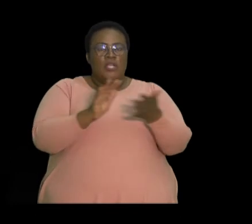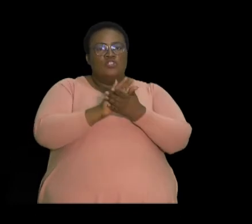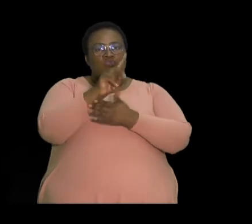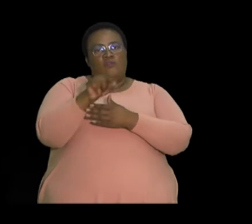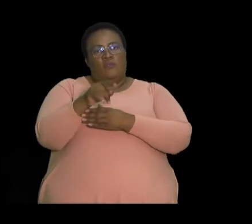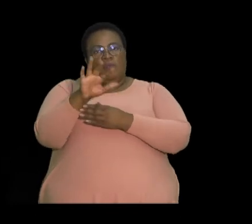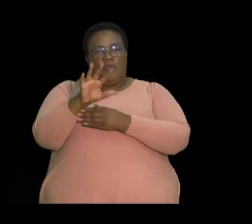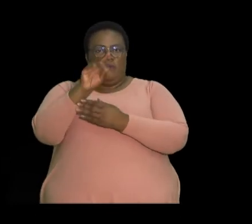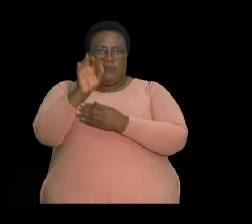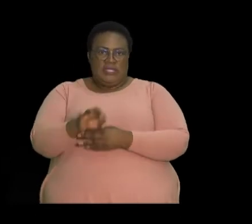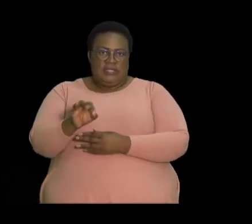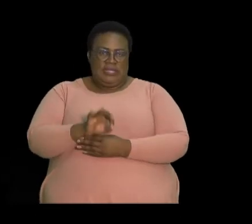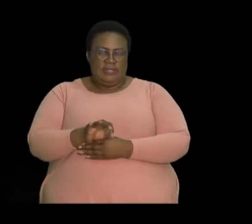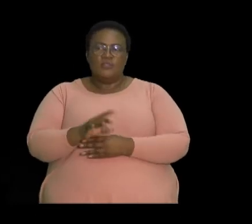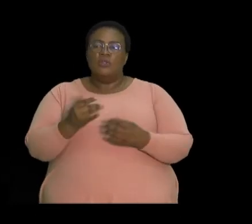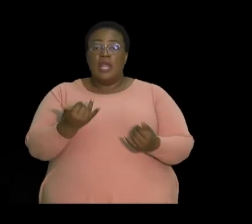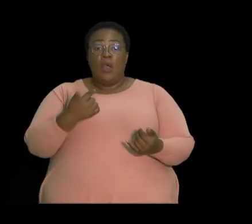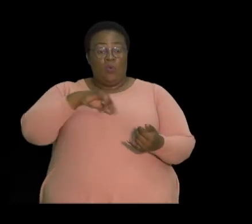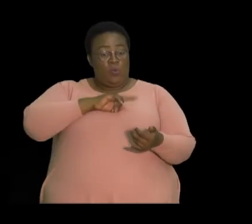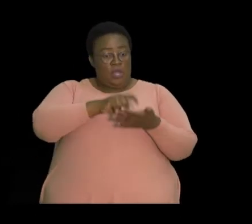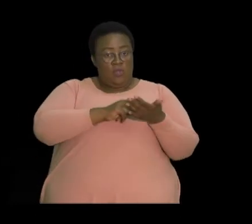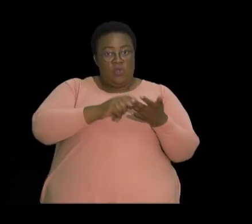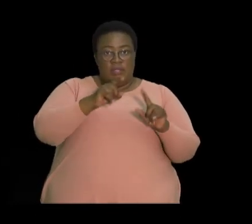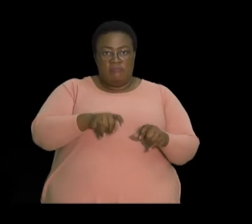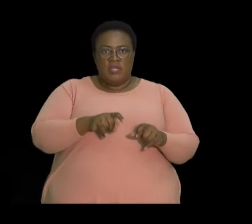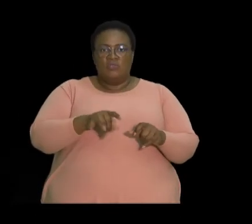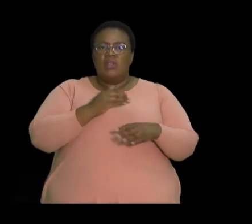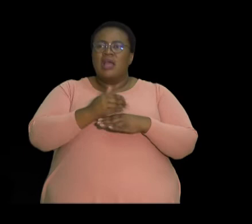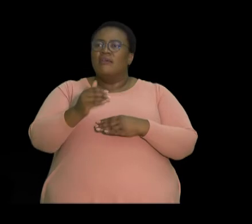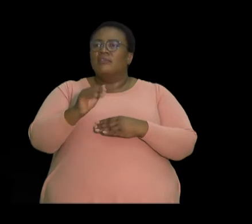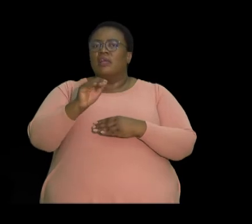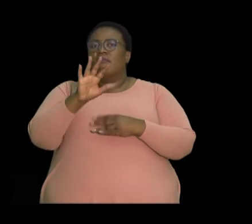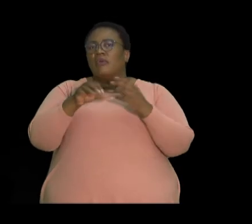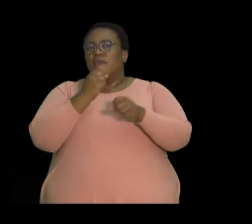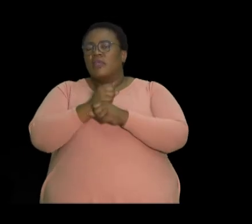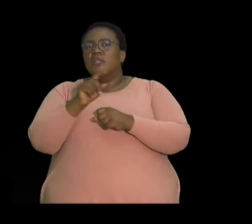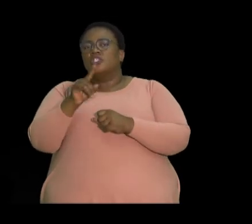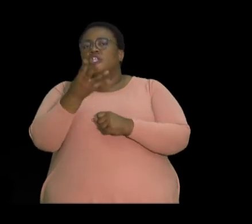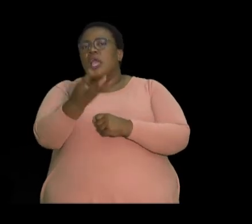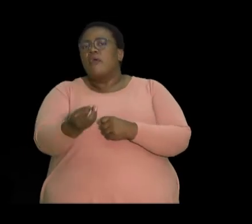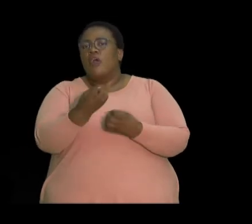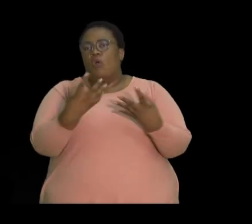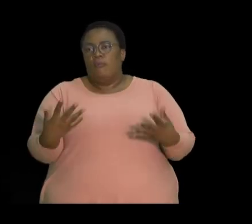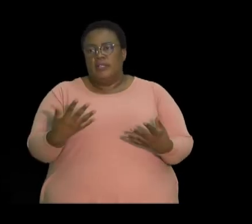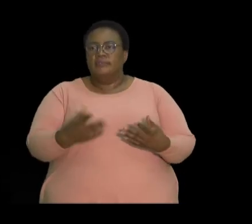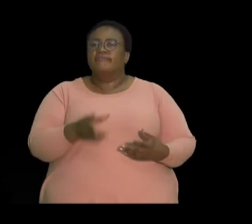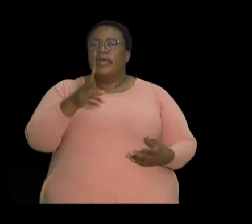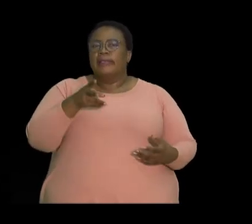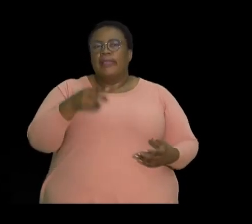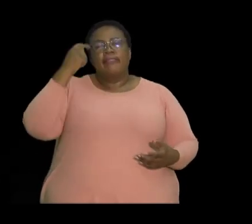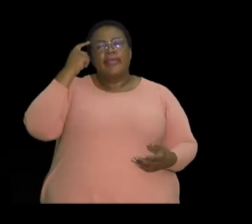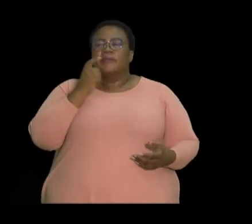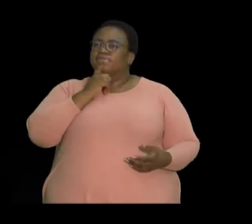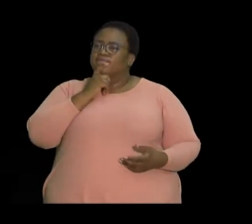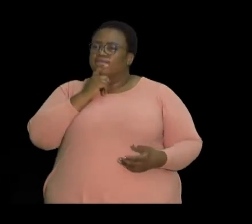how much money she will have after 5 years. Before we do that, you just need to think about, again, how do